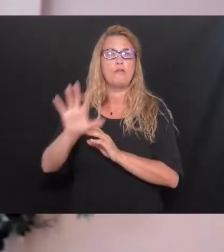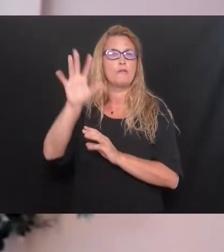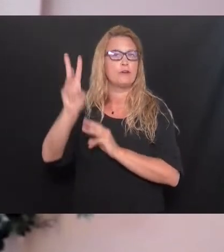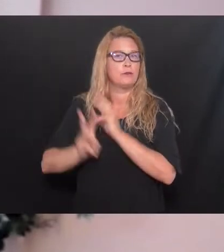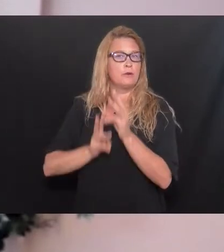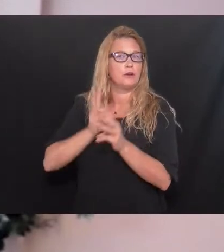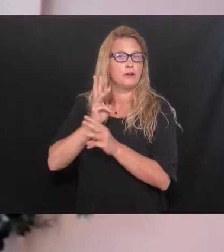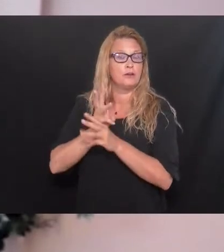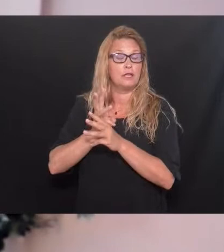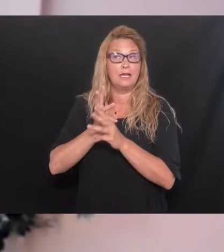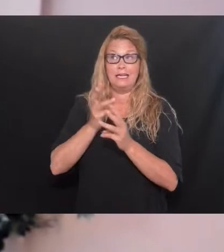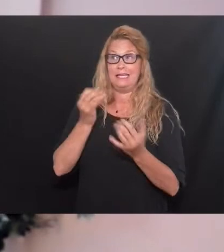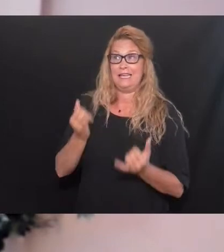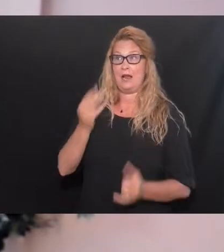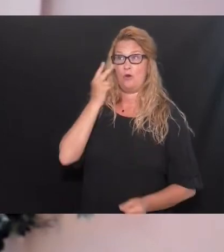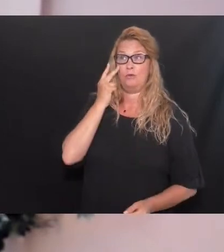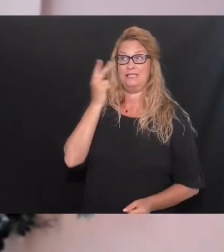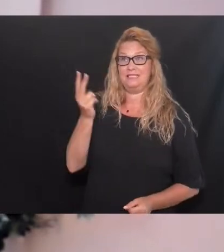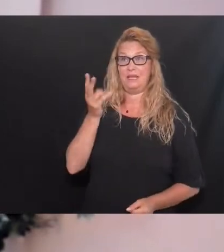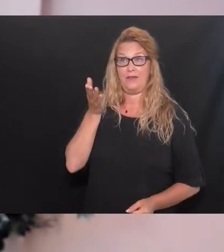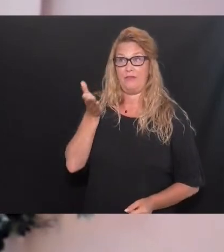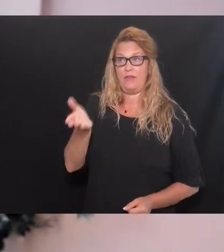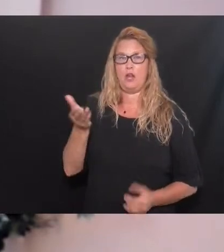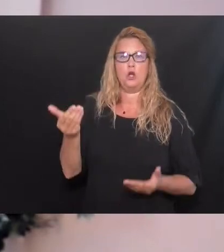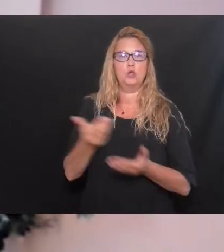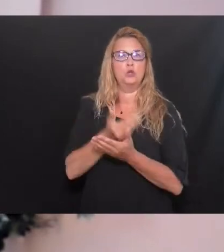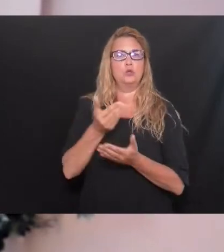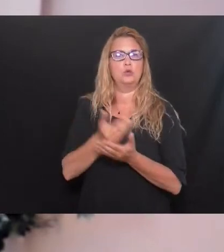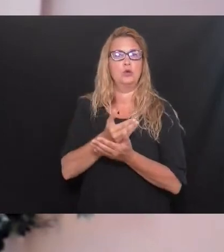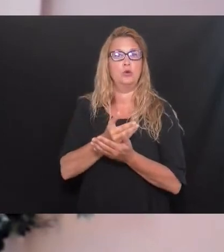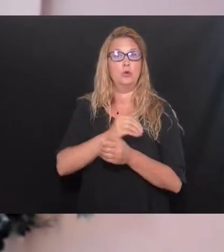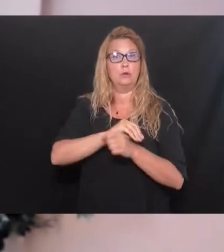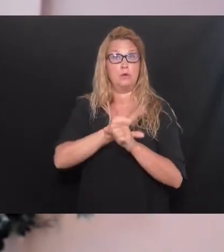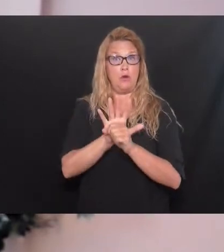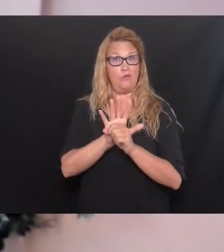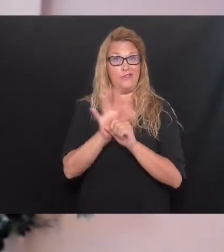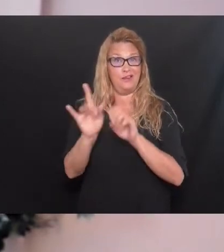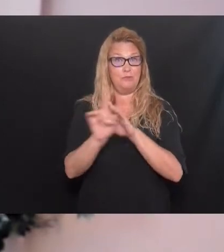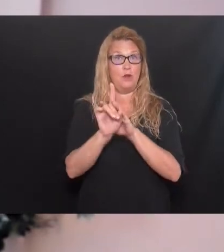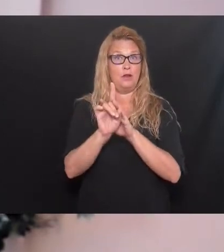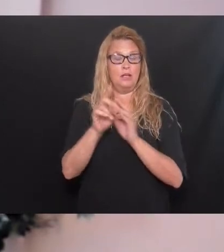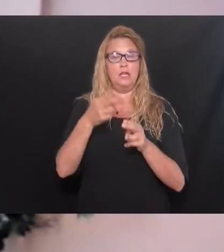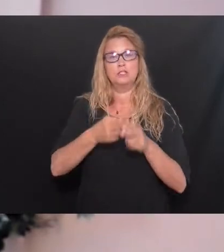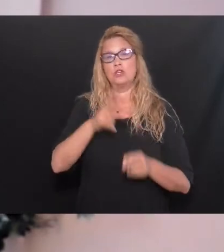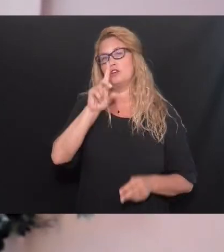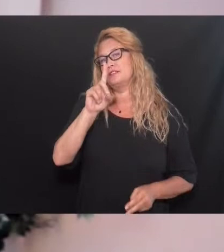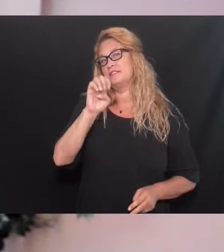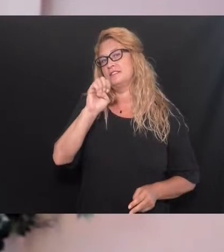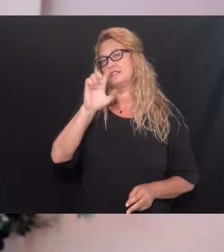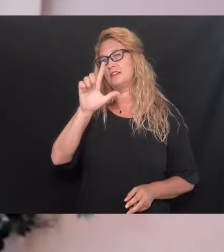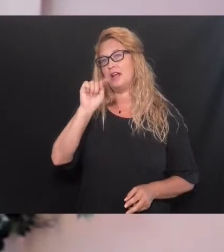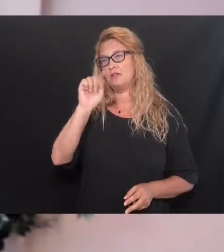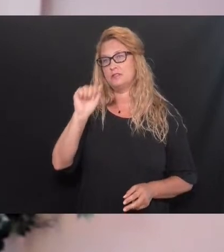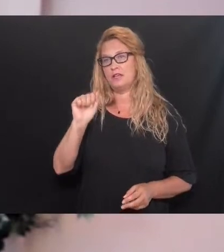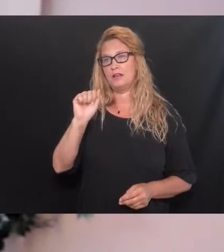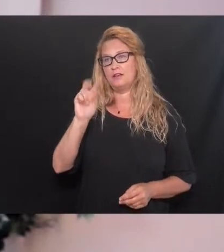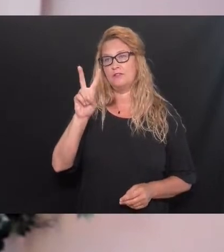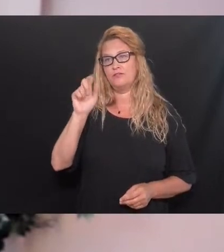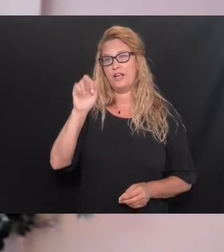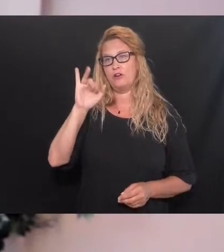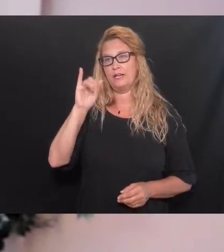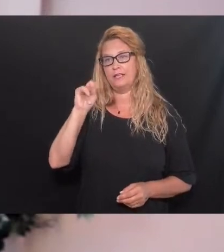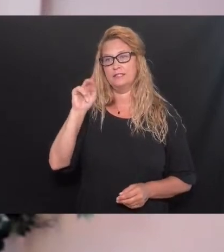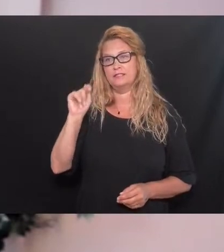now is that a new variant of COVID-19, so-called the Delta variant, which is the variant